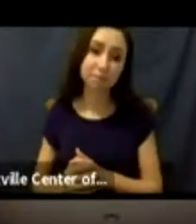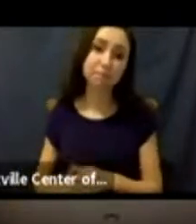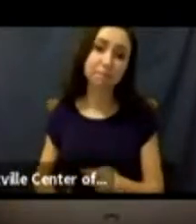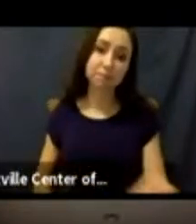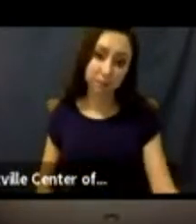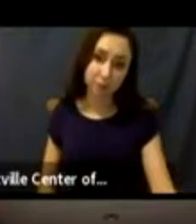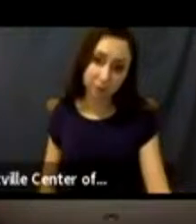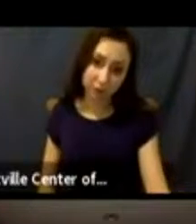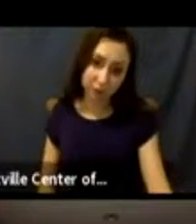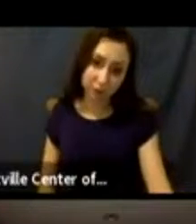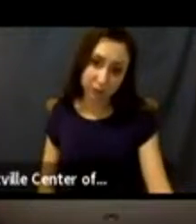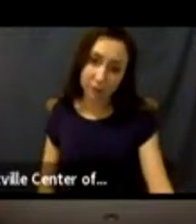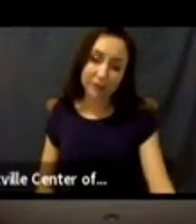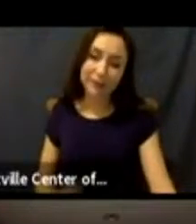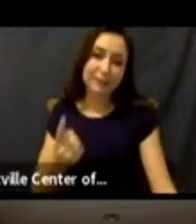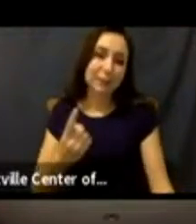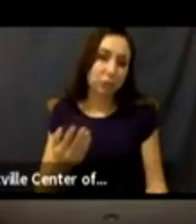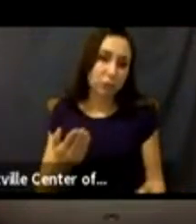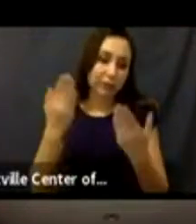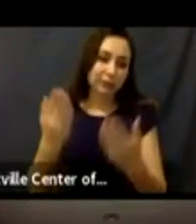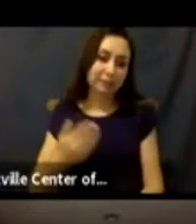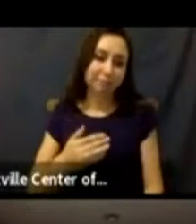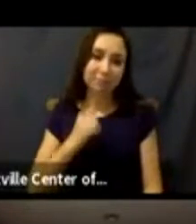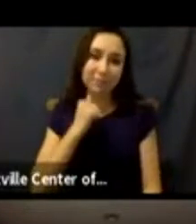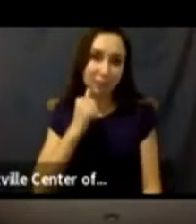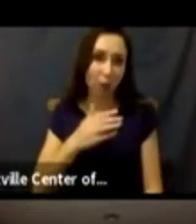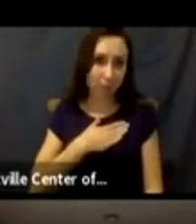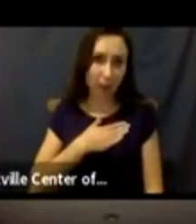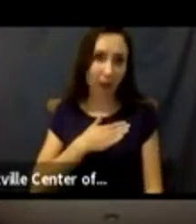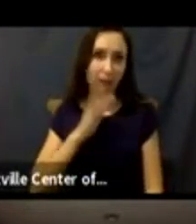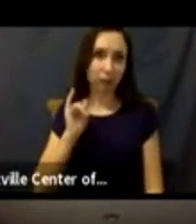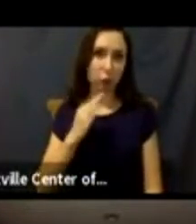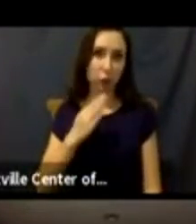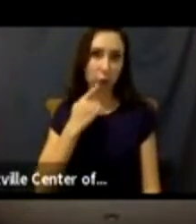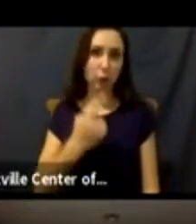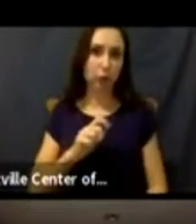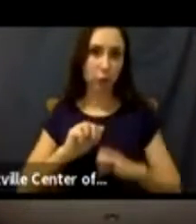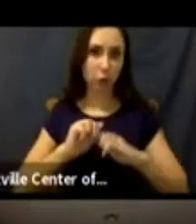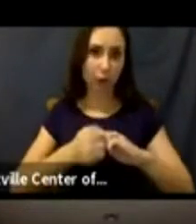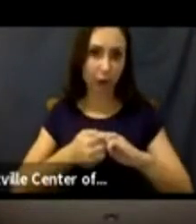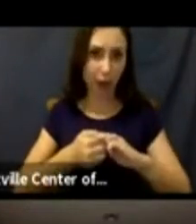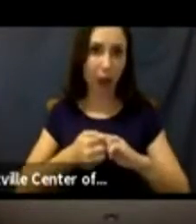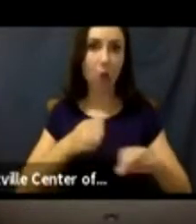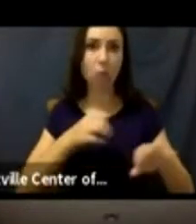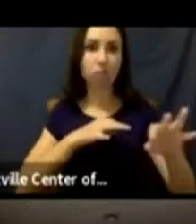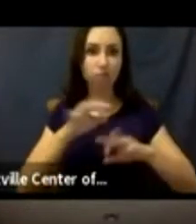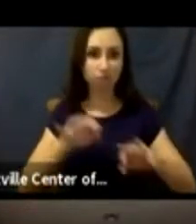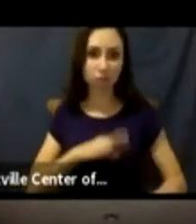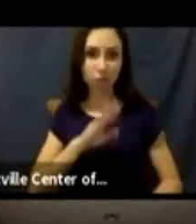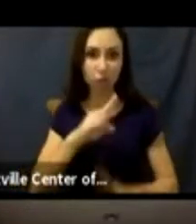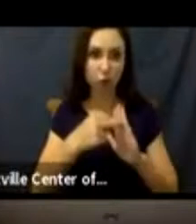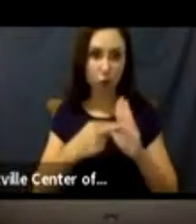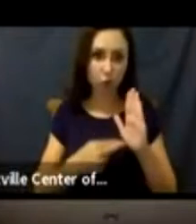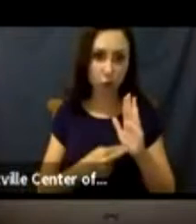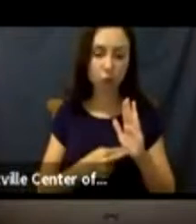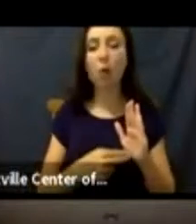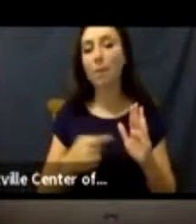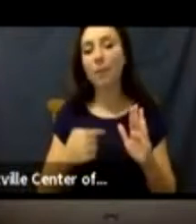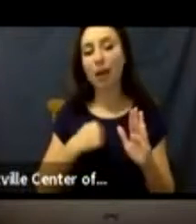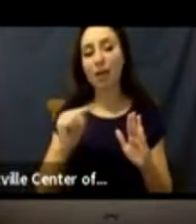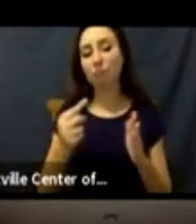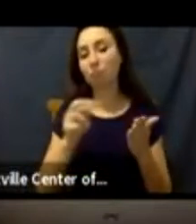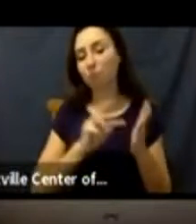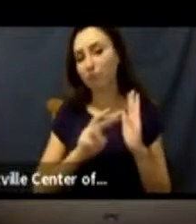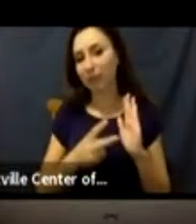It's just a suggestion. Obviously, it's not my place to tell you how to design your rules, but I'm just saying that you all, in as much